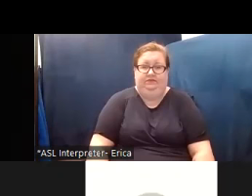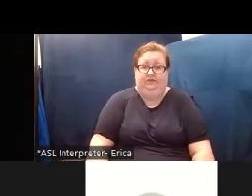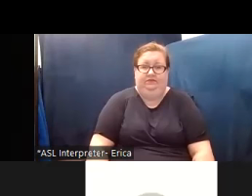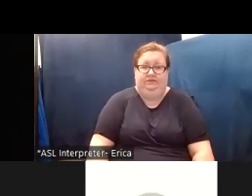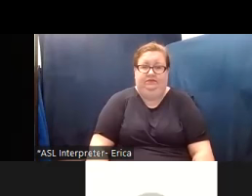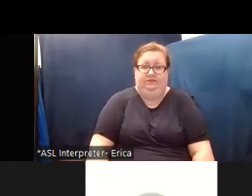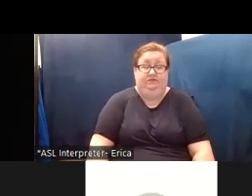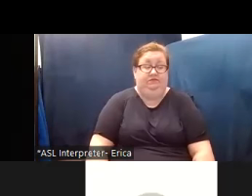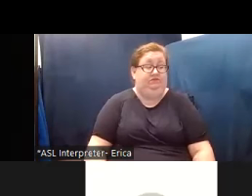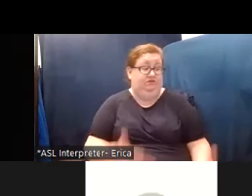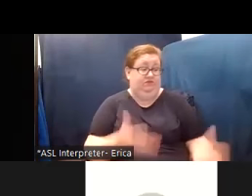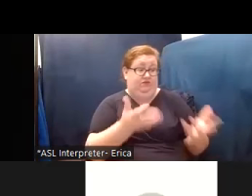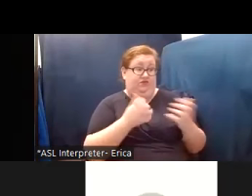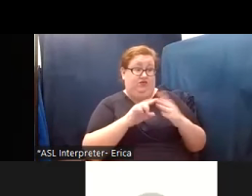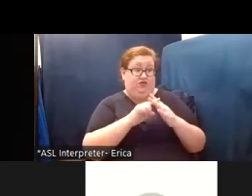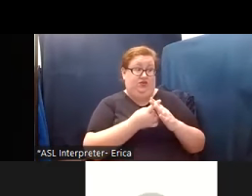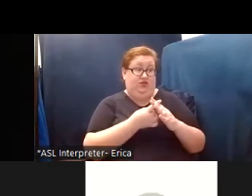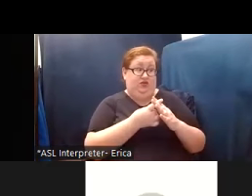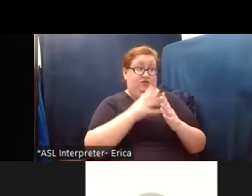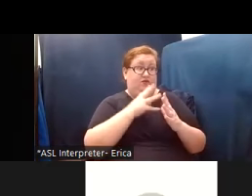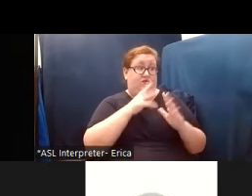Should we start on stormwater then?